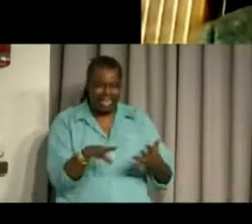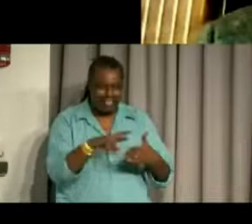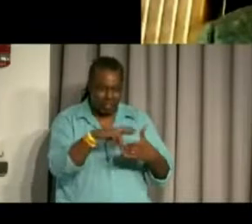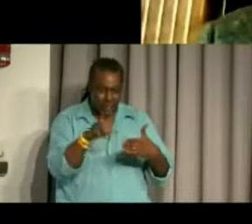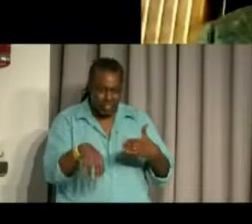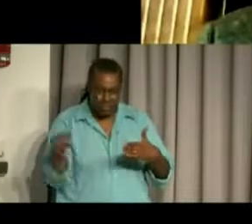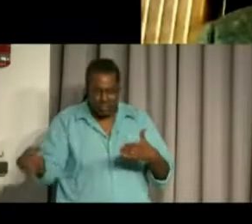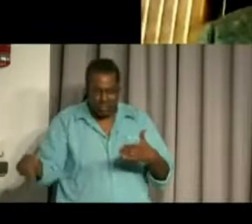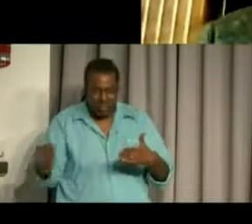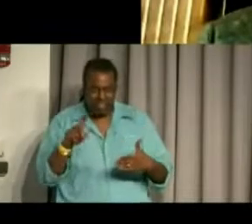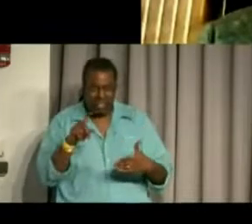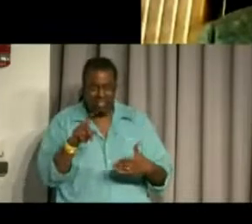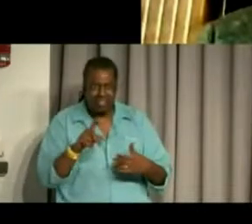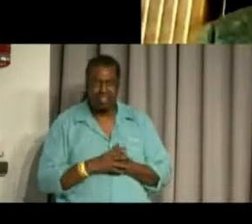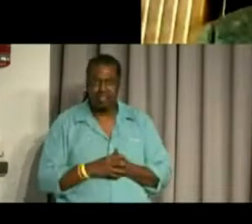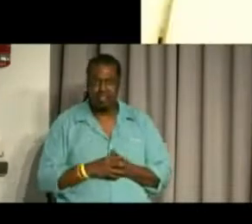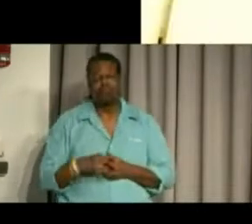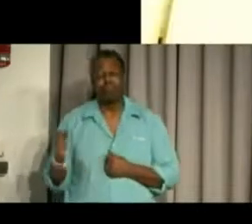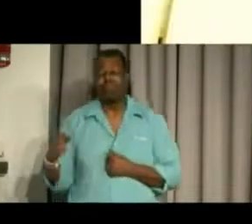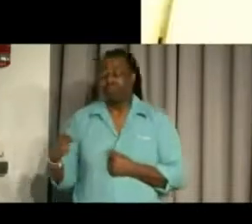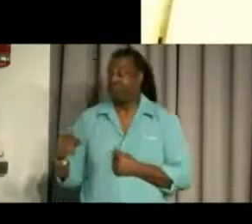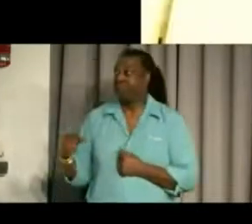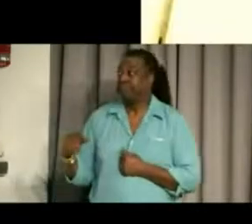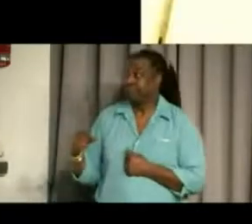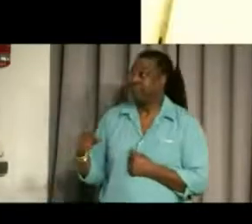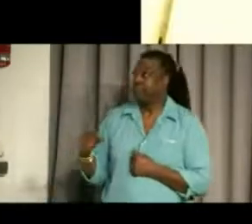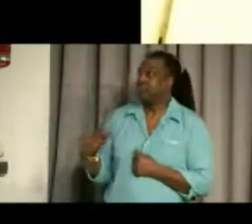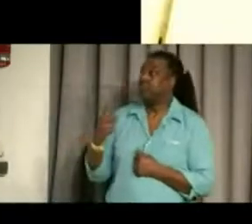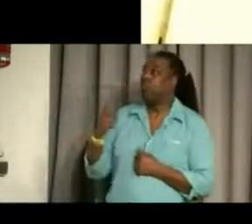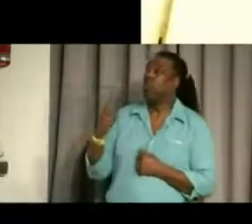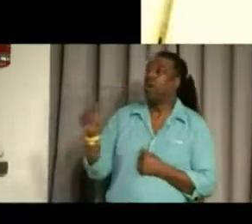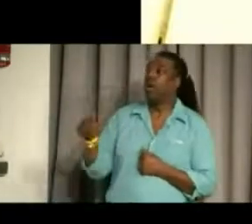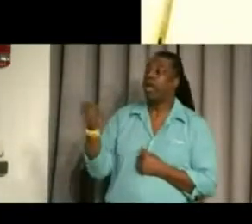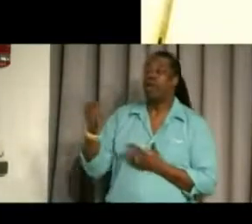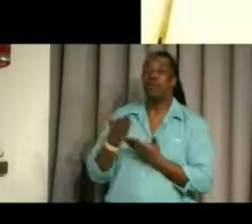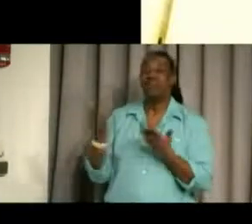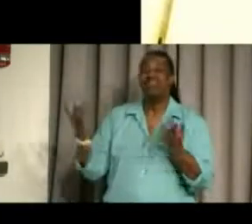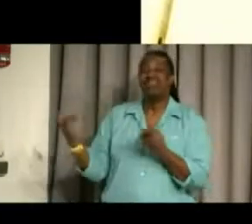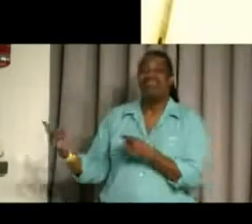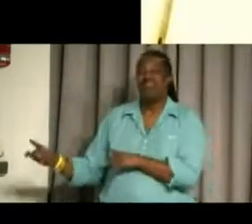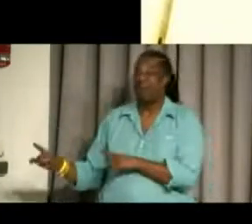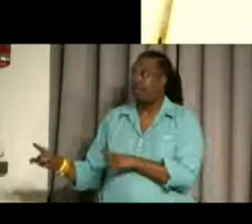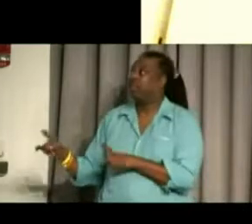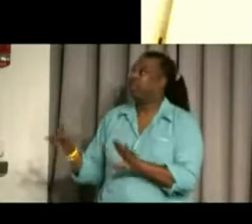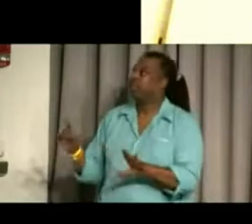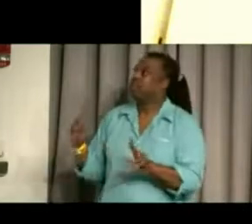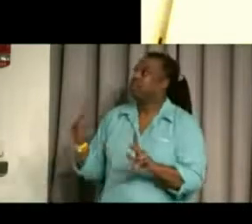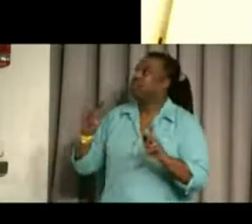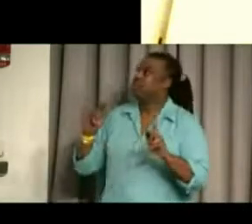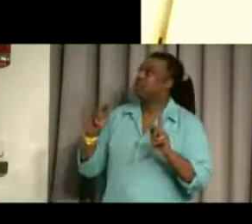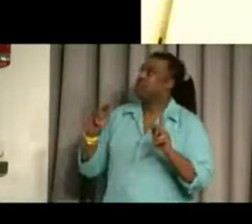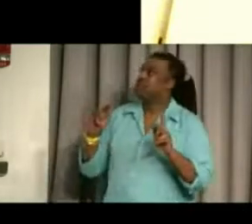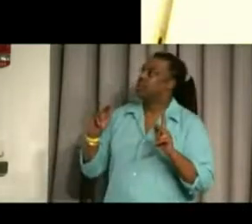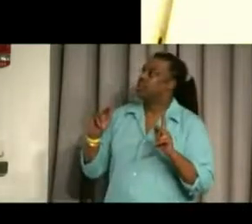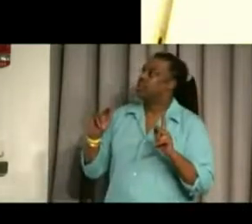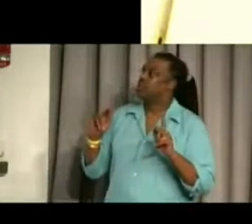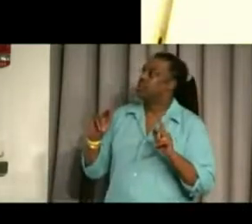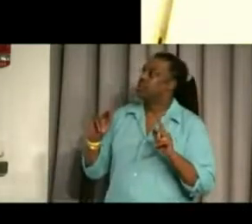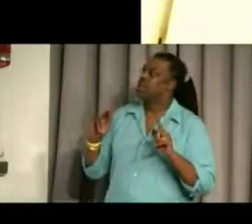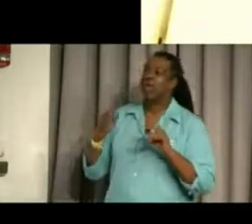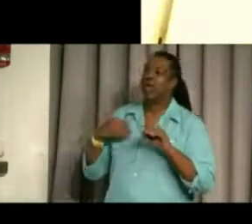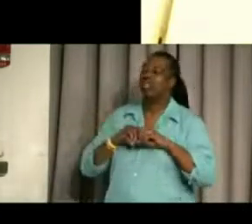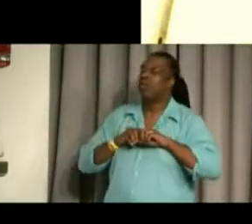this? Yes, because one of the other things that happened is there was a